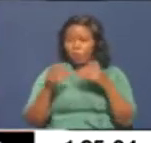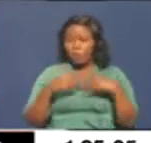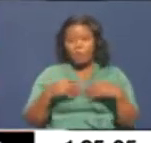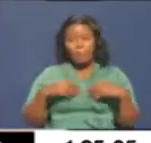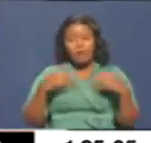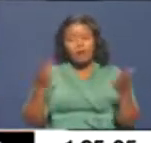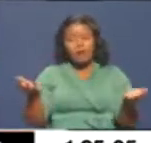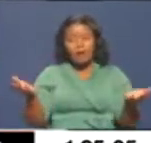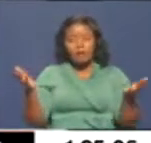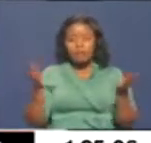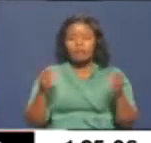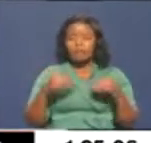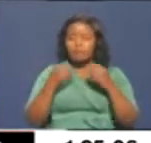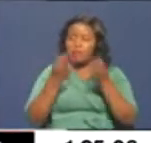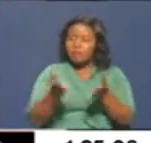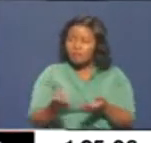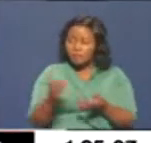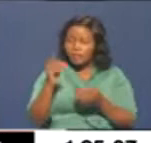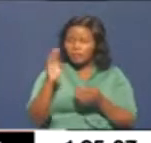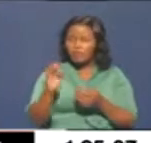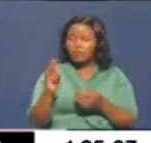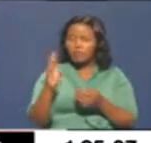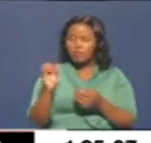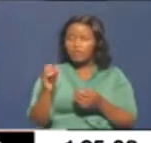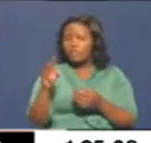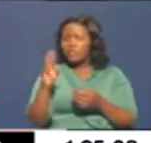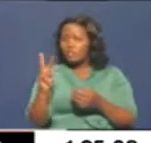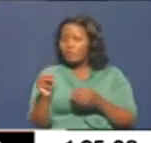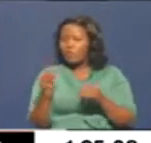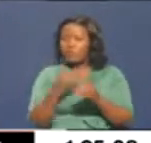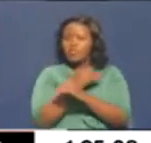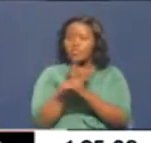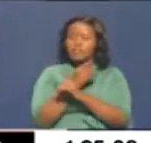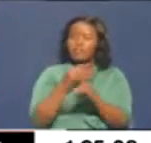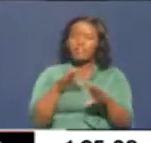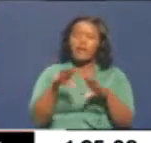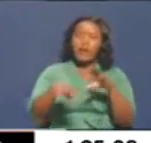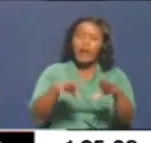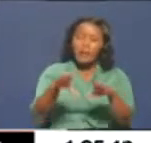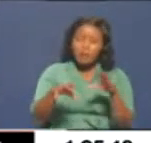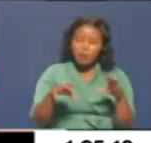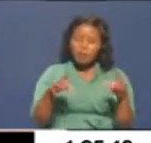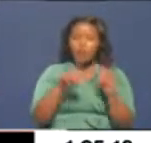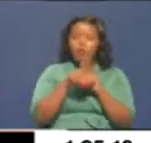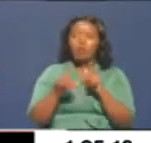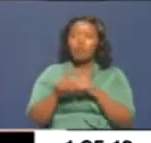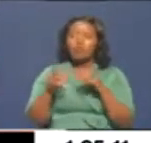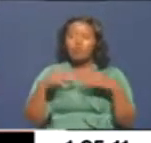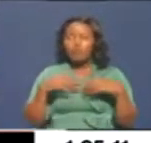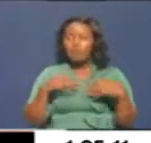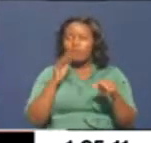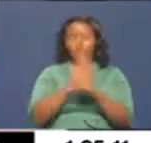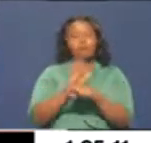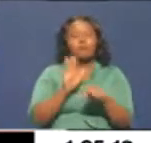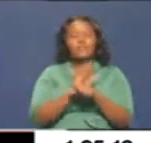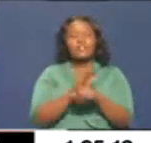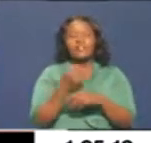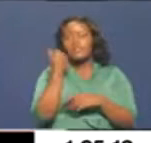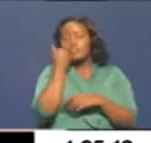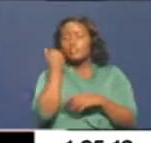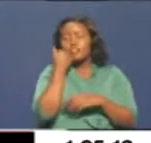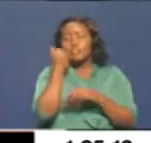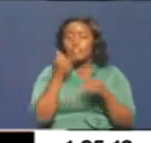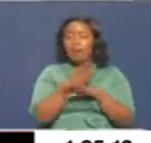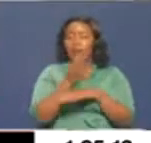done deworming of some of the animals. We have also vaccinated them against lump skin disease and many